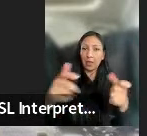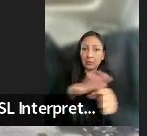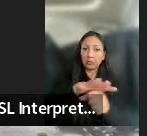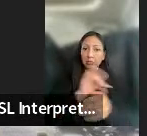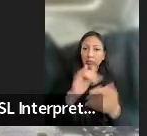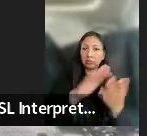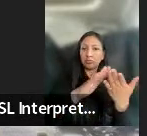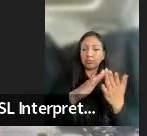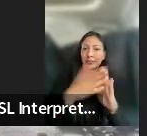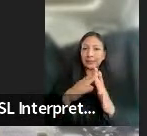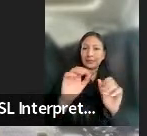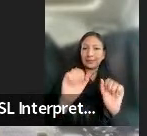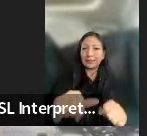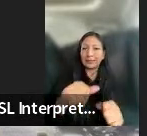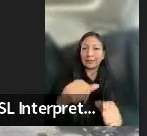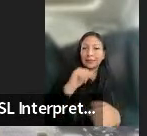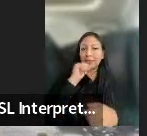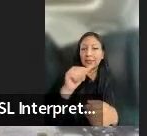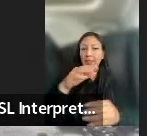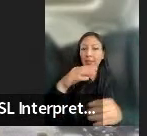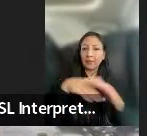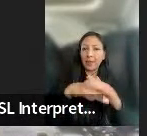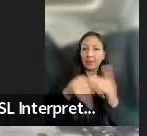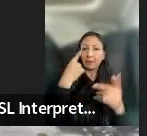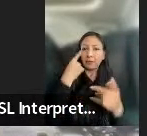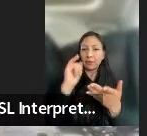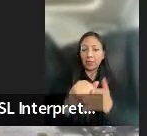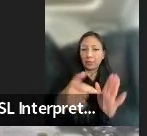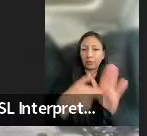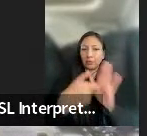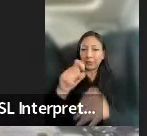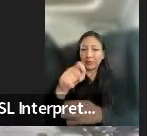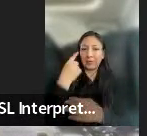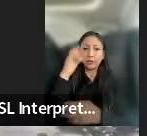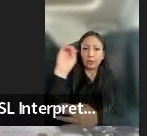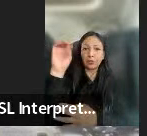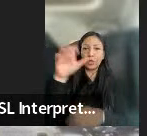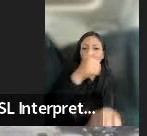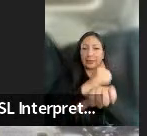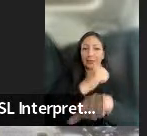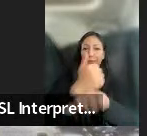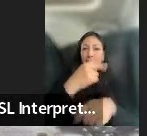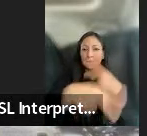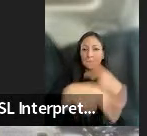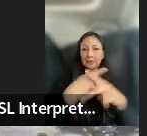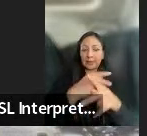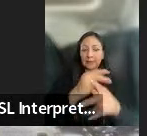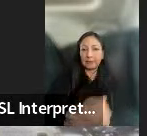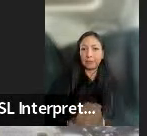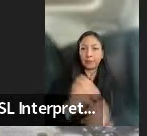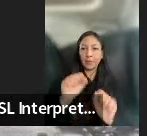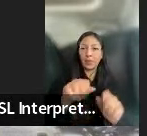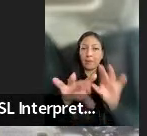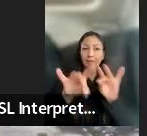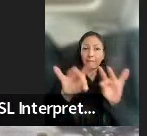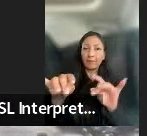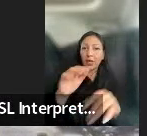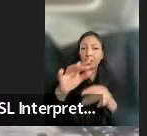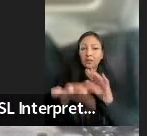off limits to this crucially needed grid supporting solar installation type. To locate in these parts of the